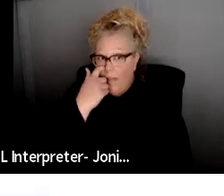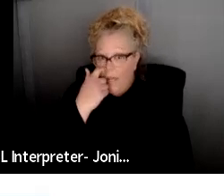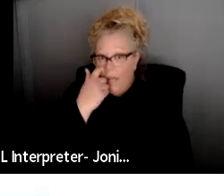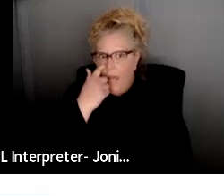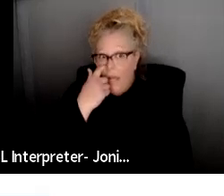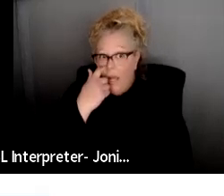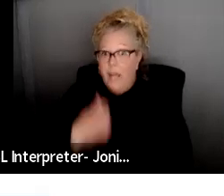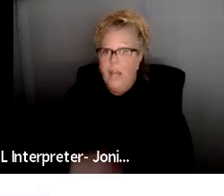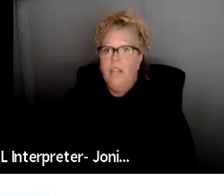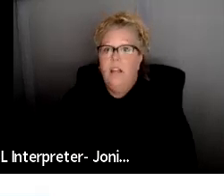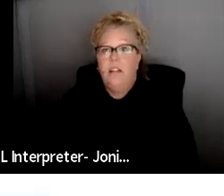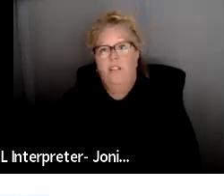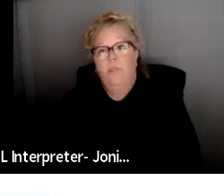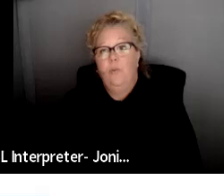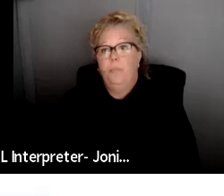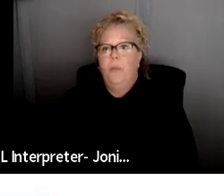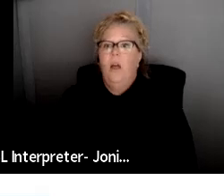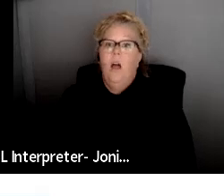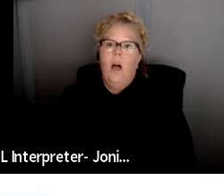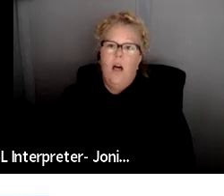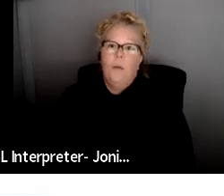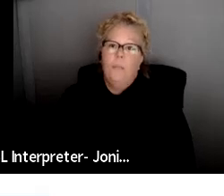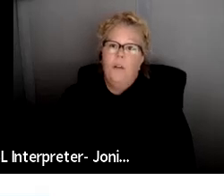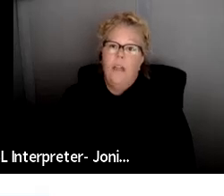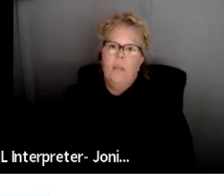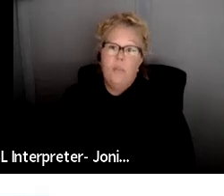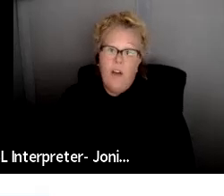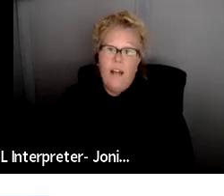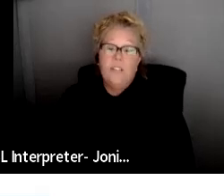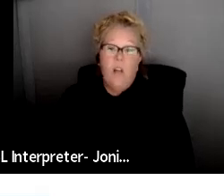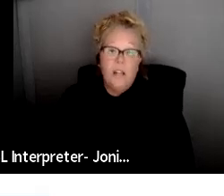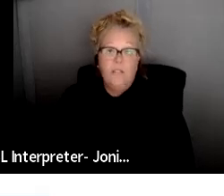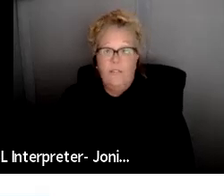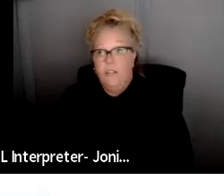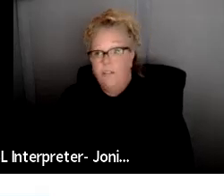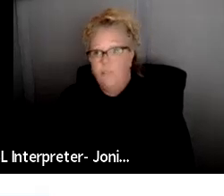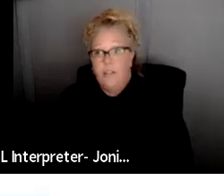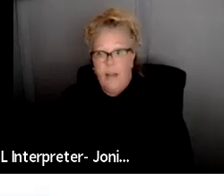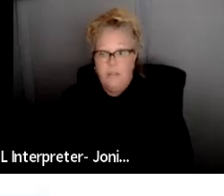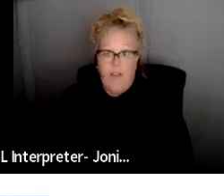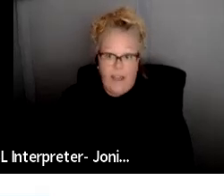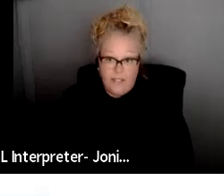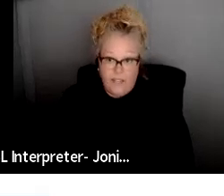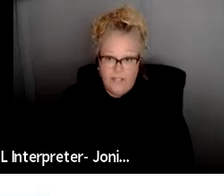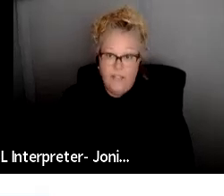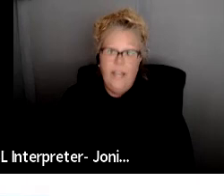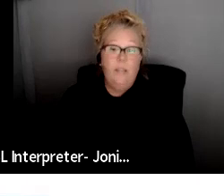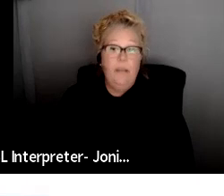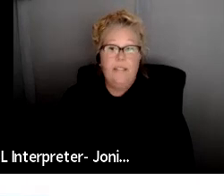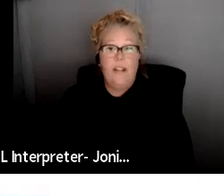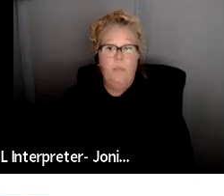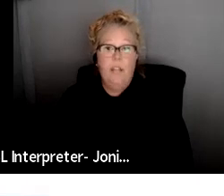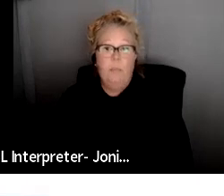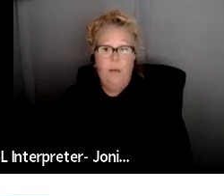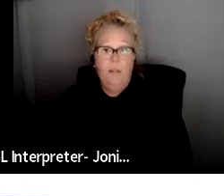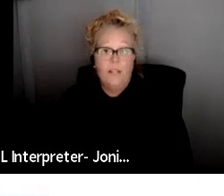With the inductive loop, it provides lots of different types of access. It could be